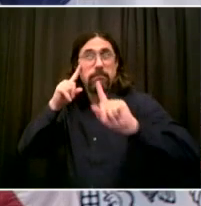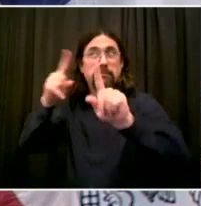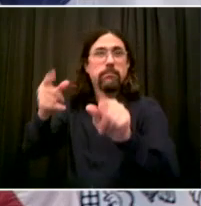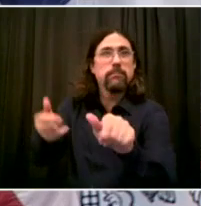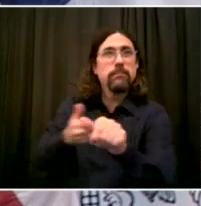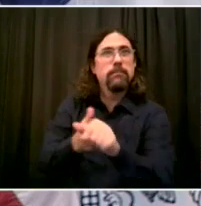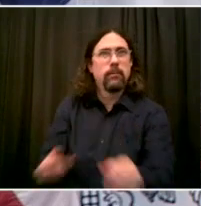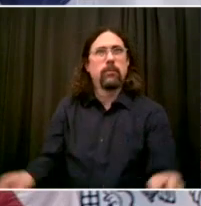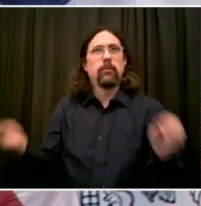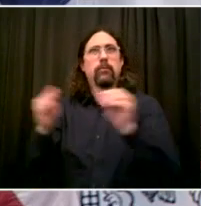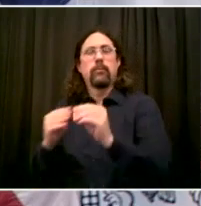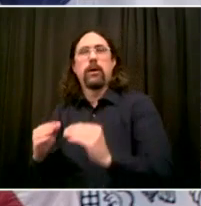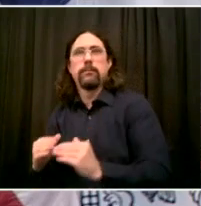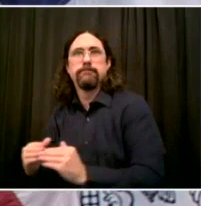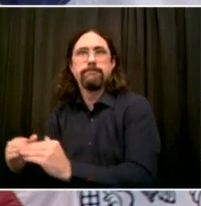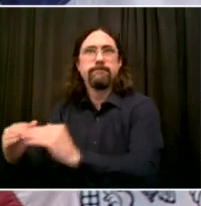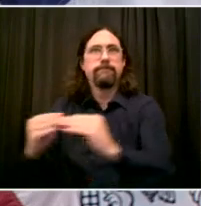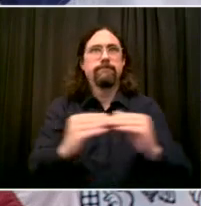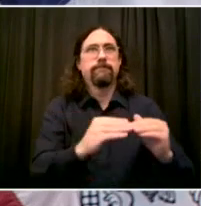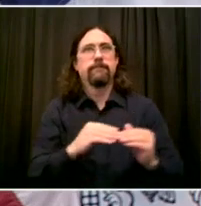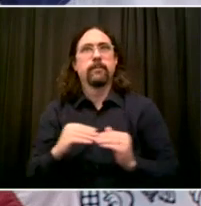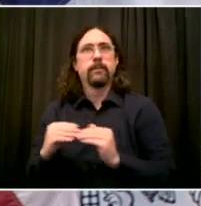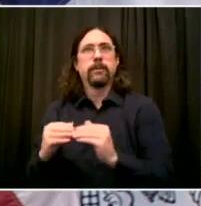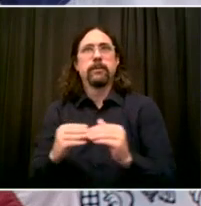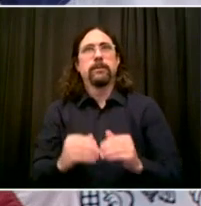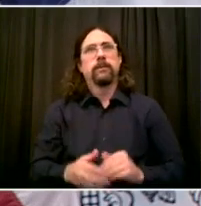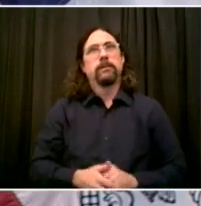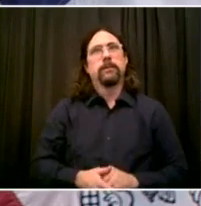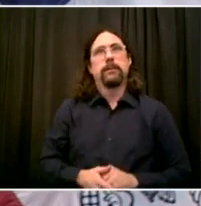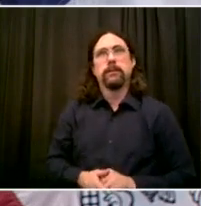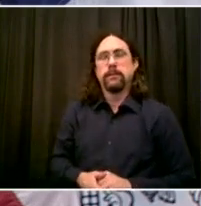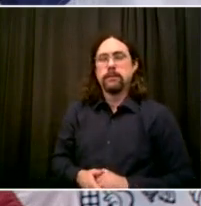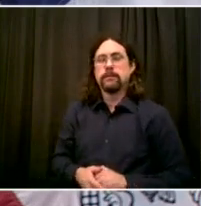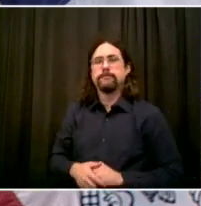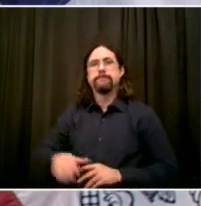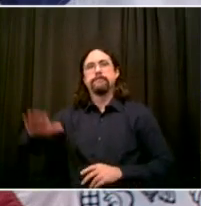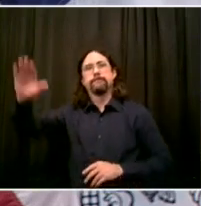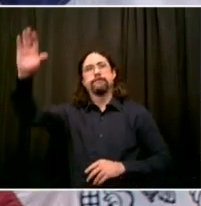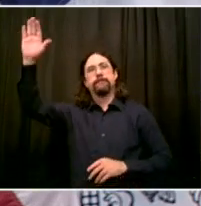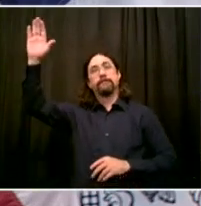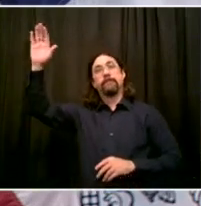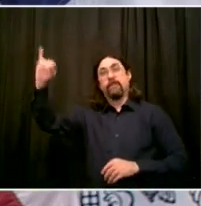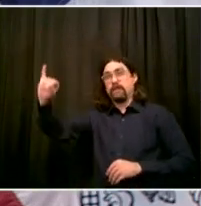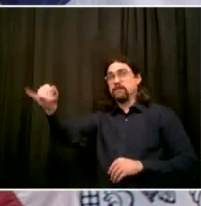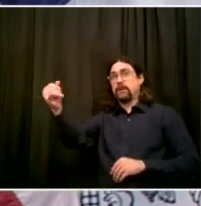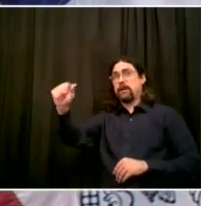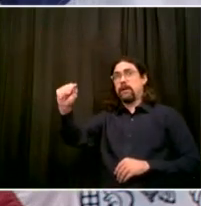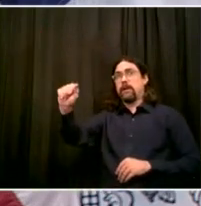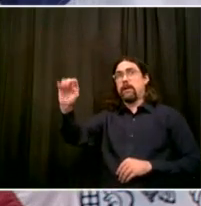Yeah, hi, good morning. How you doing? So far, so good, and thanks for asking.